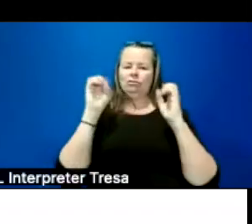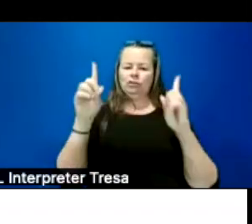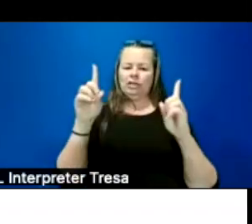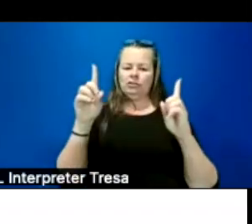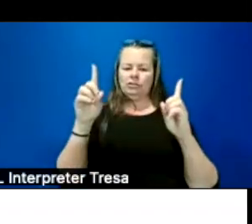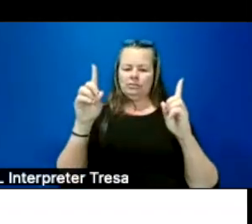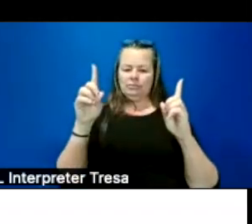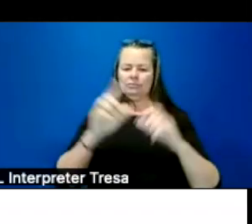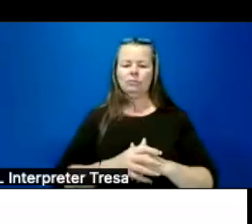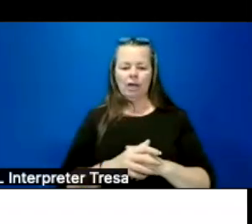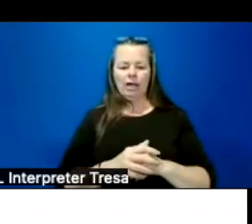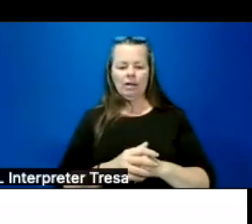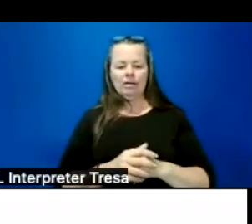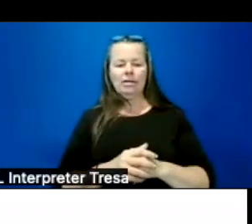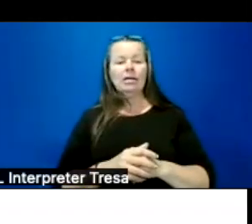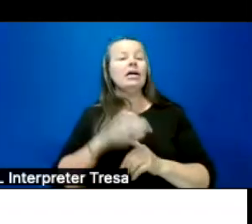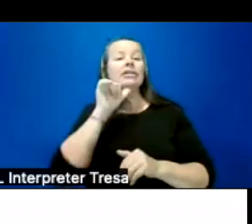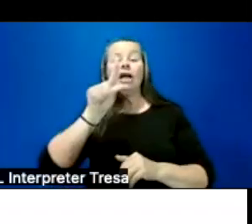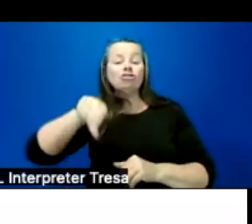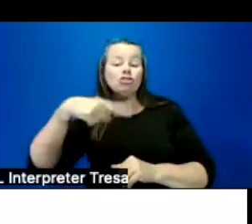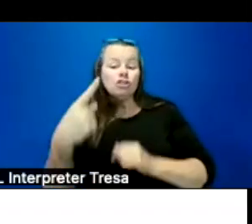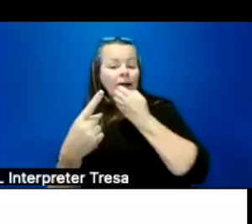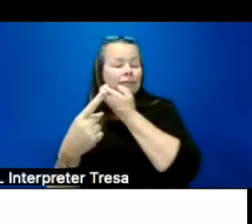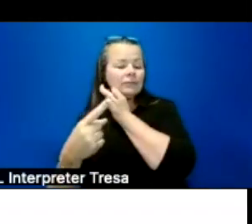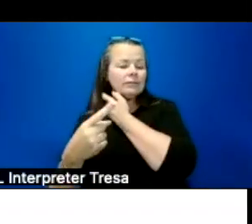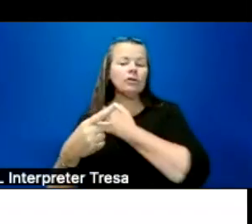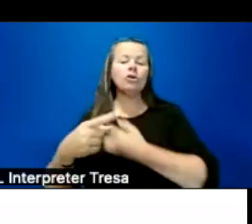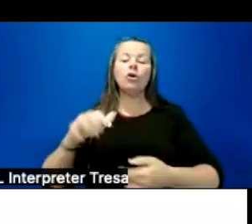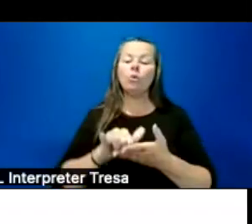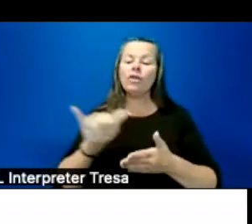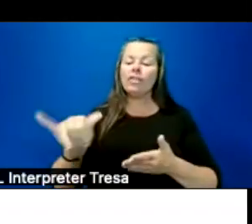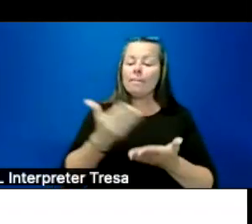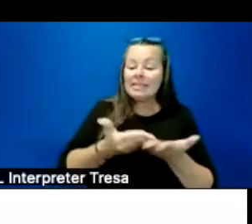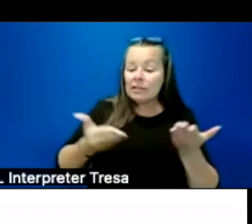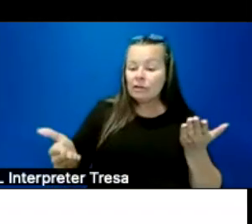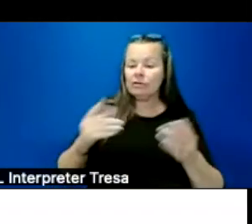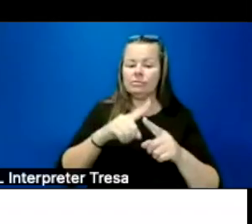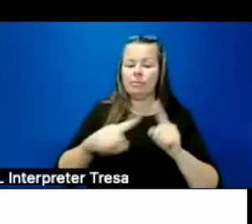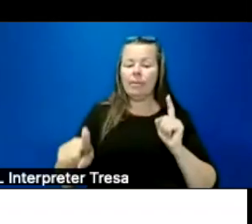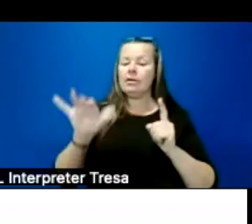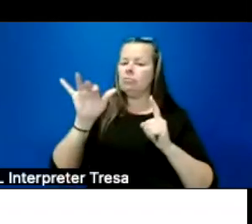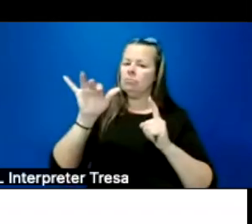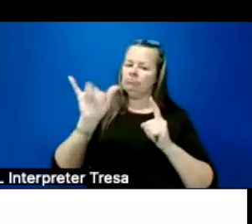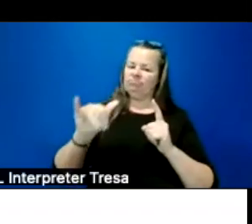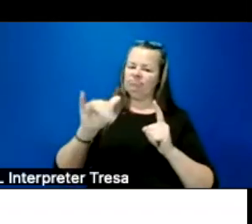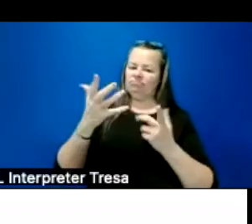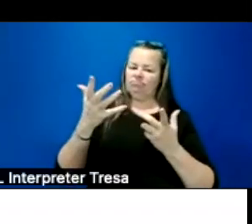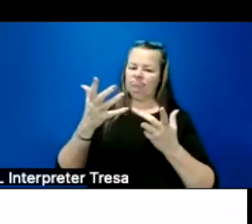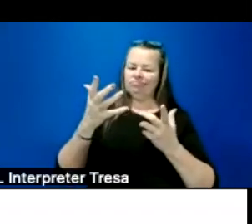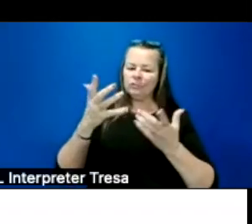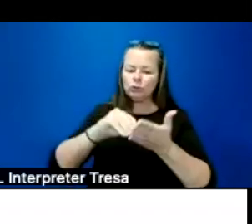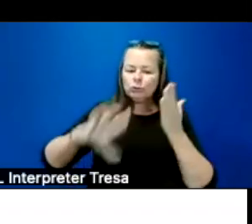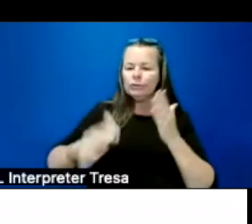materials with which the students are learning, that they are inclusive, that they can be magnified, or